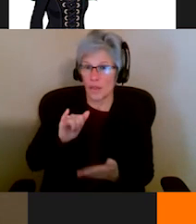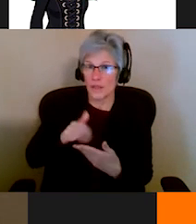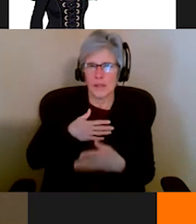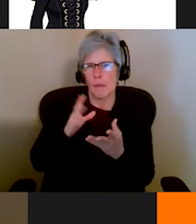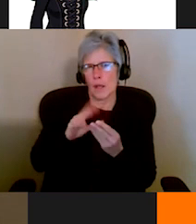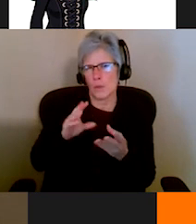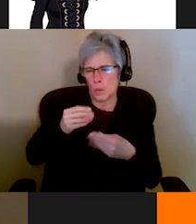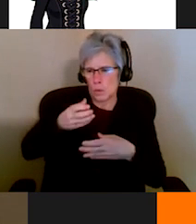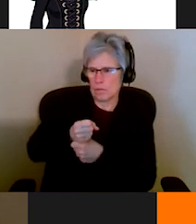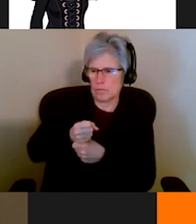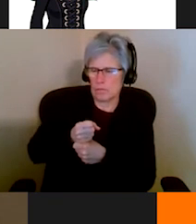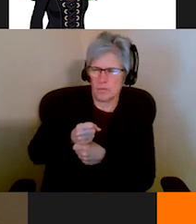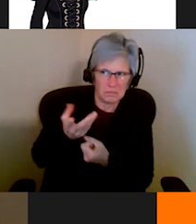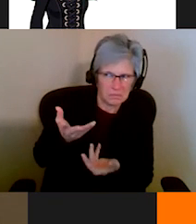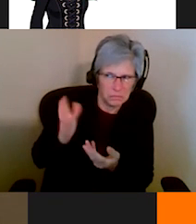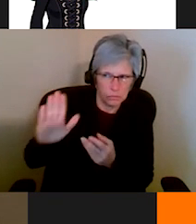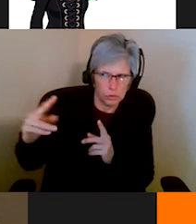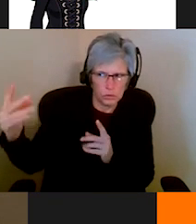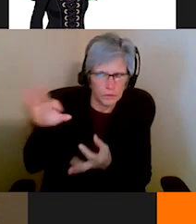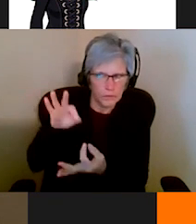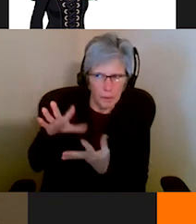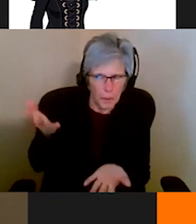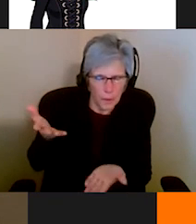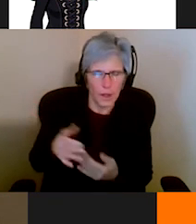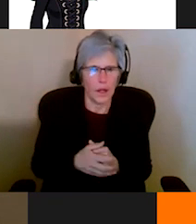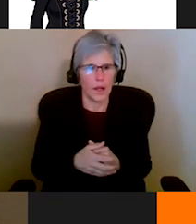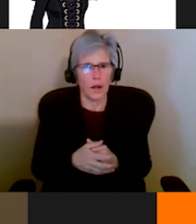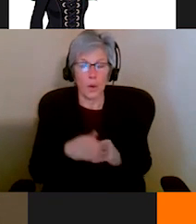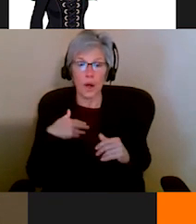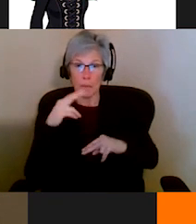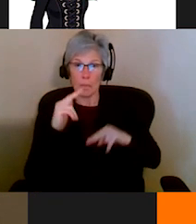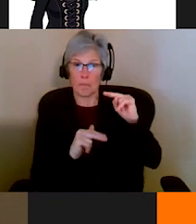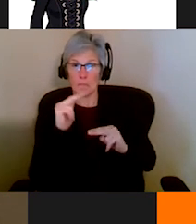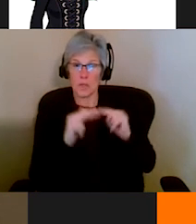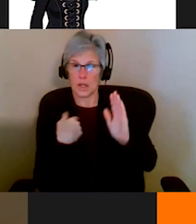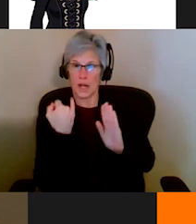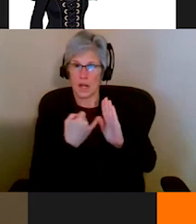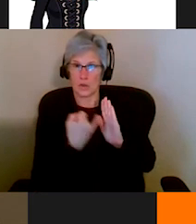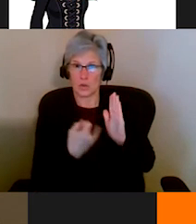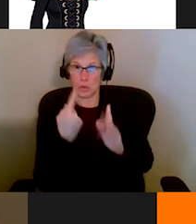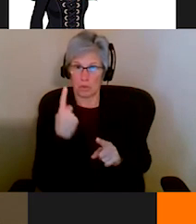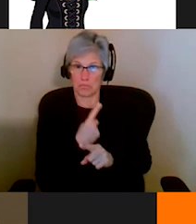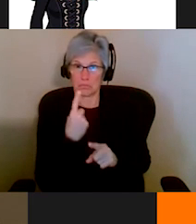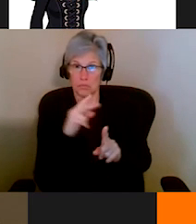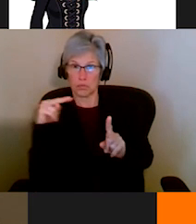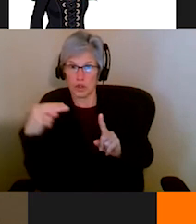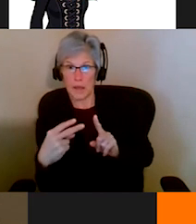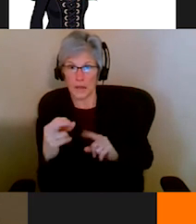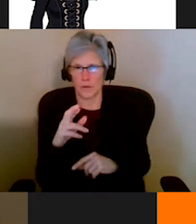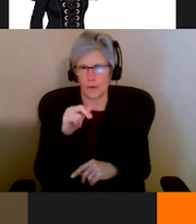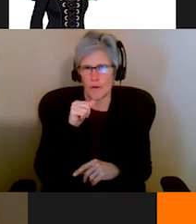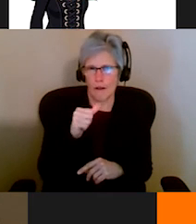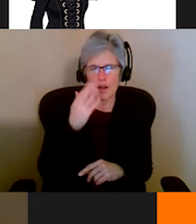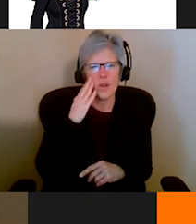does it sound to you? Oh, I drew this building. Do you think it's in perspective or do you not? Sometimes we forget as